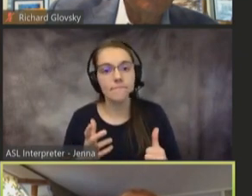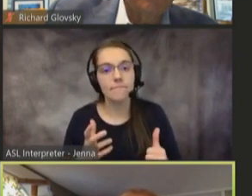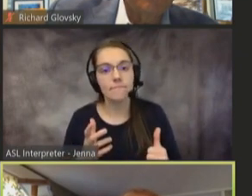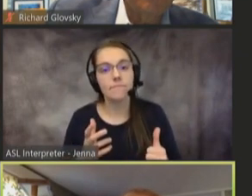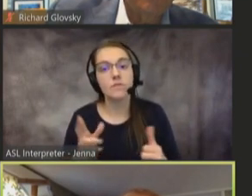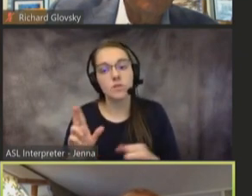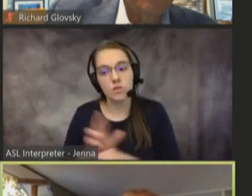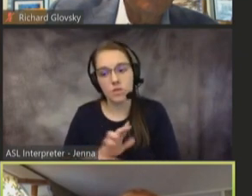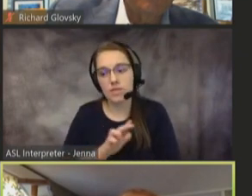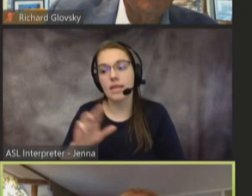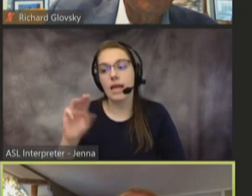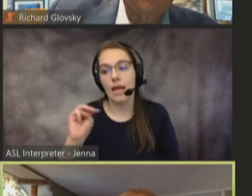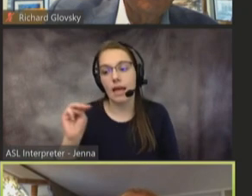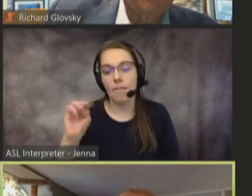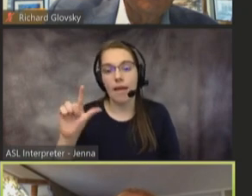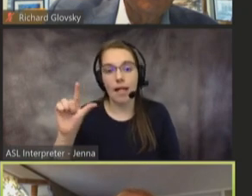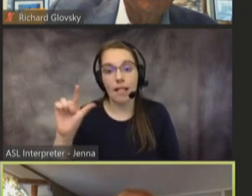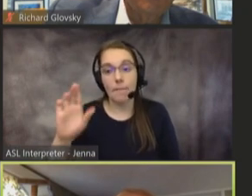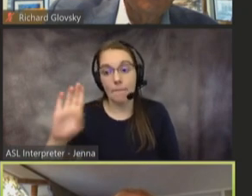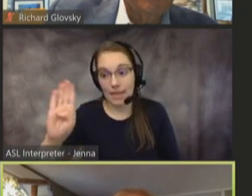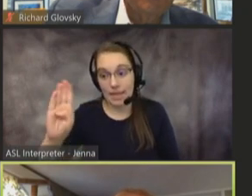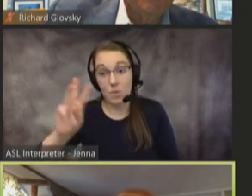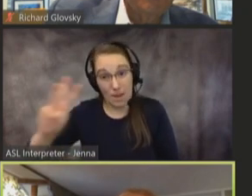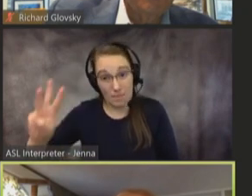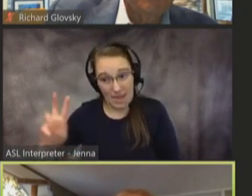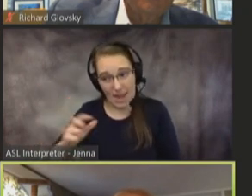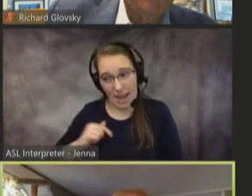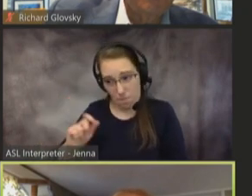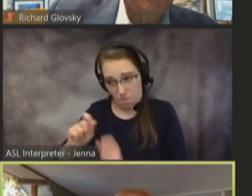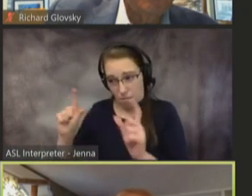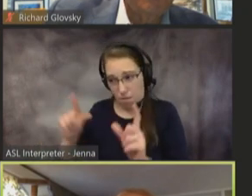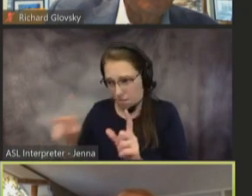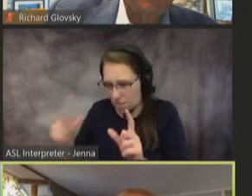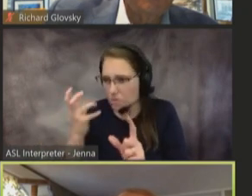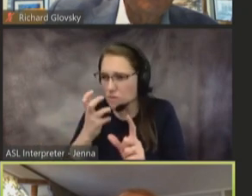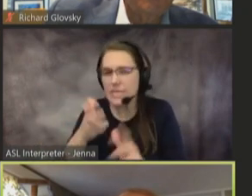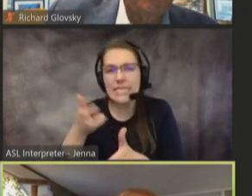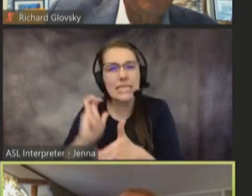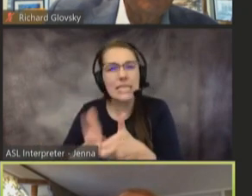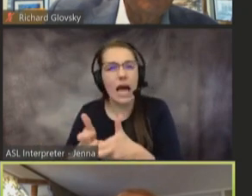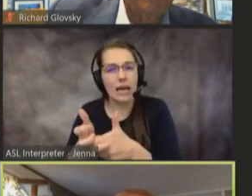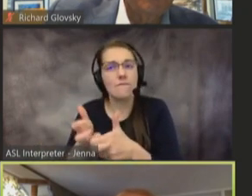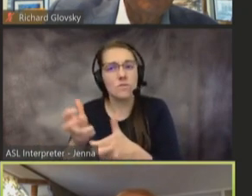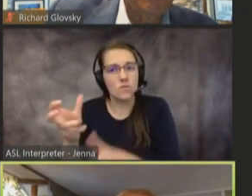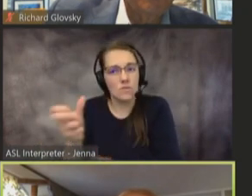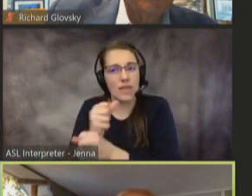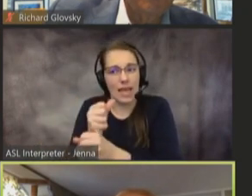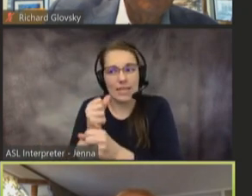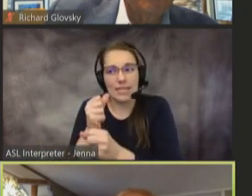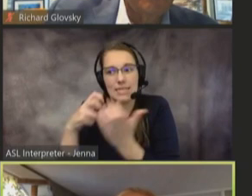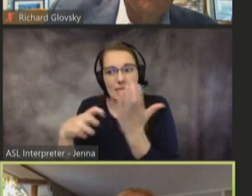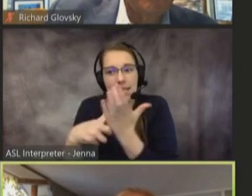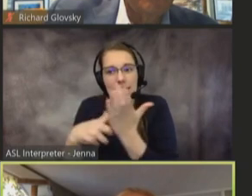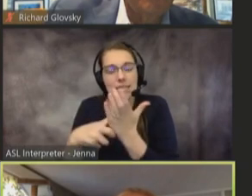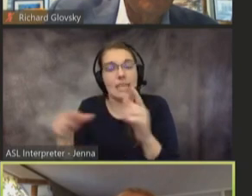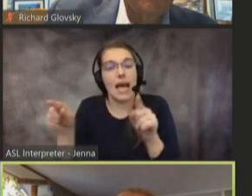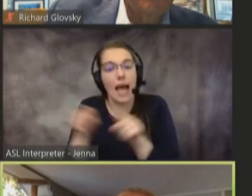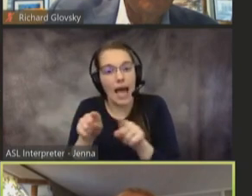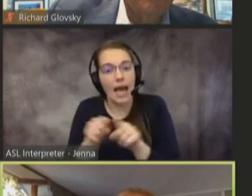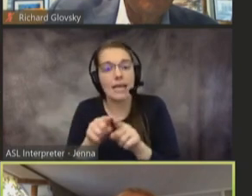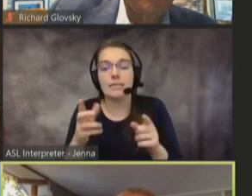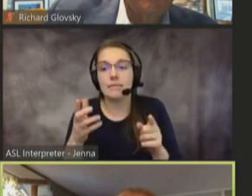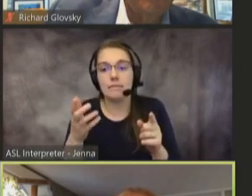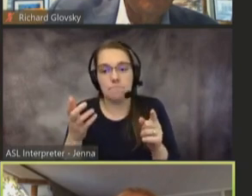MLB website, it is very difficult to get tickets as a spinal cord injury or any type of accessible